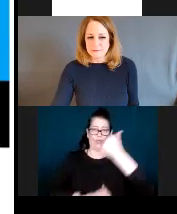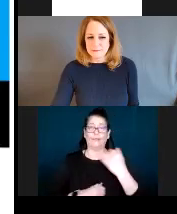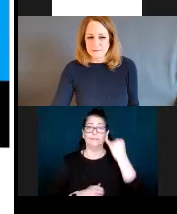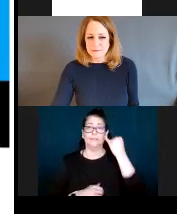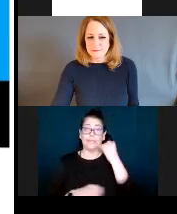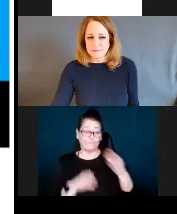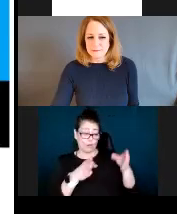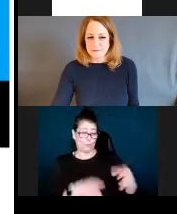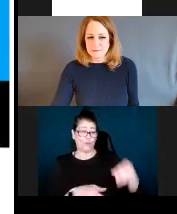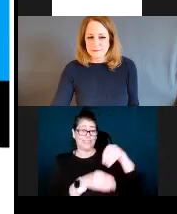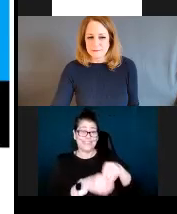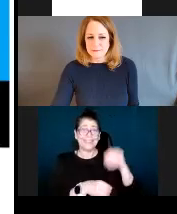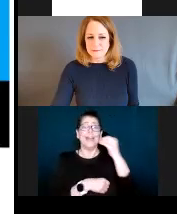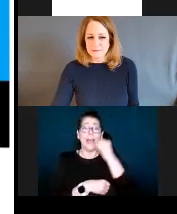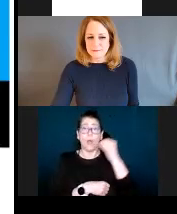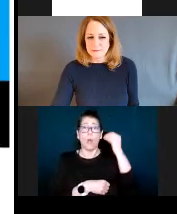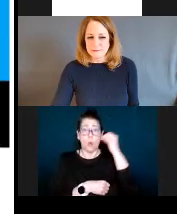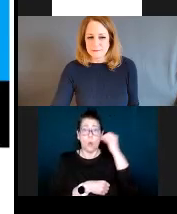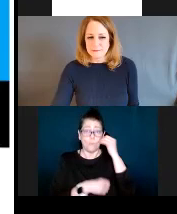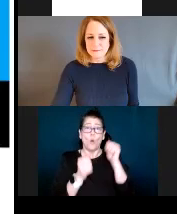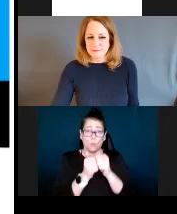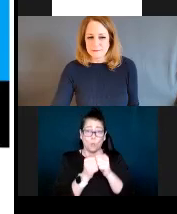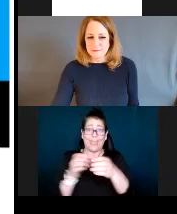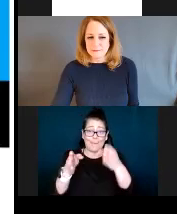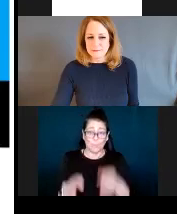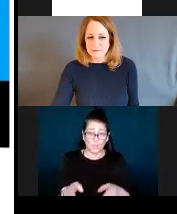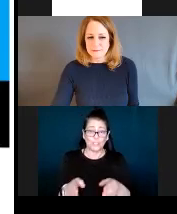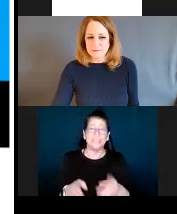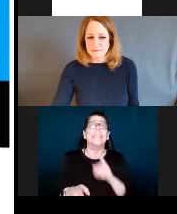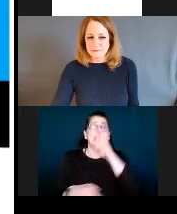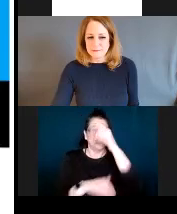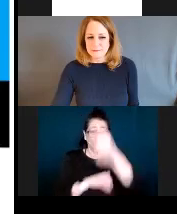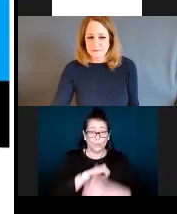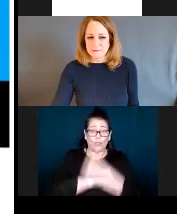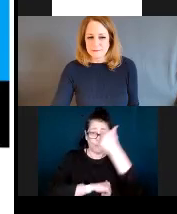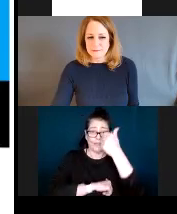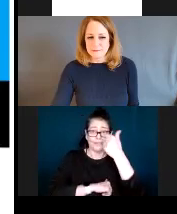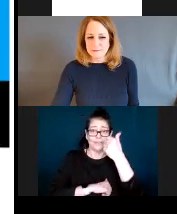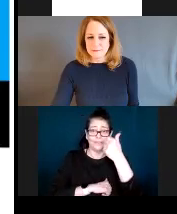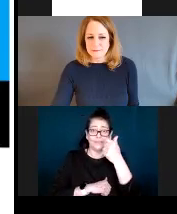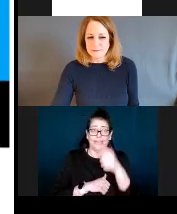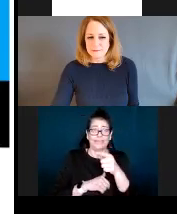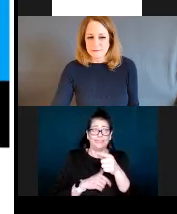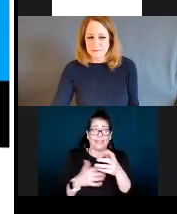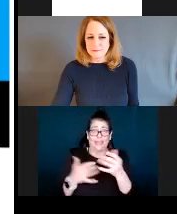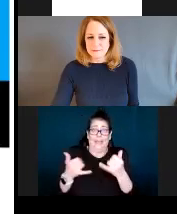person, this is a real physical threat, and they could be in immediate physical danger.